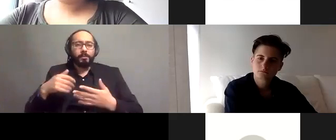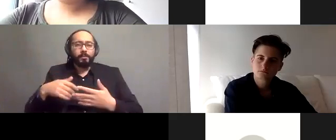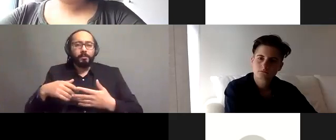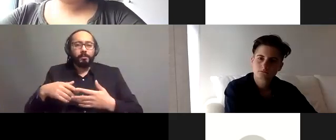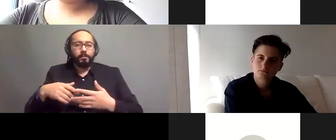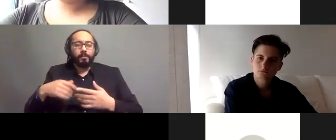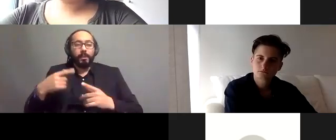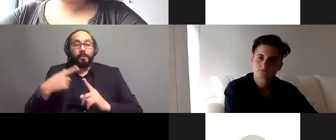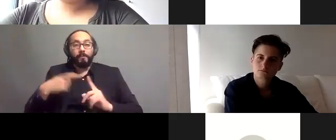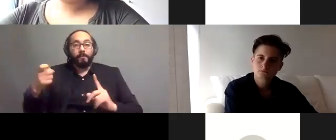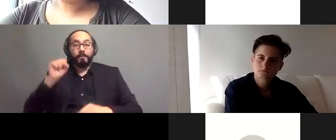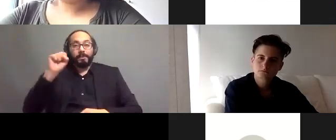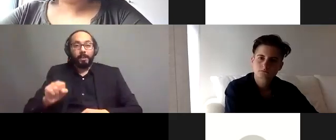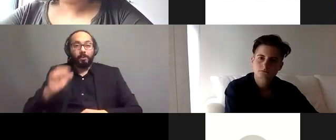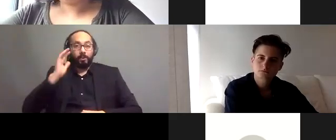South Korea,